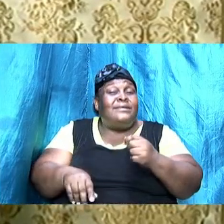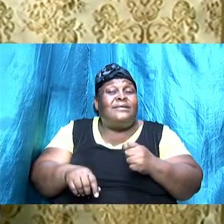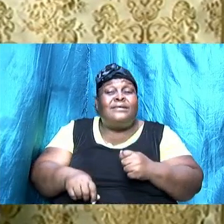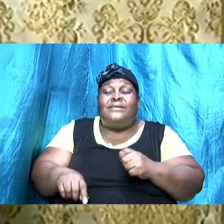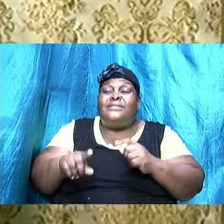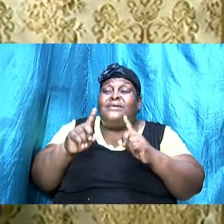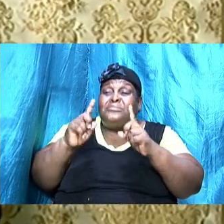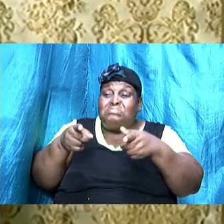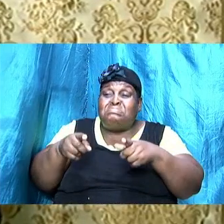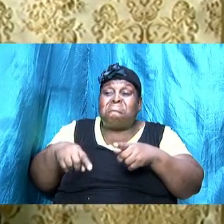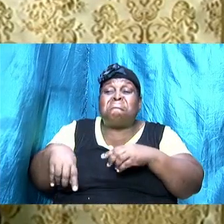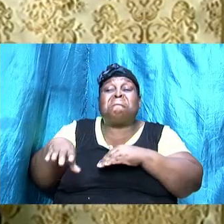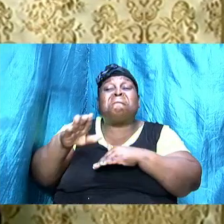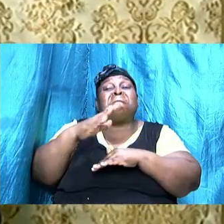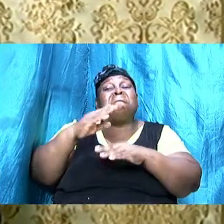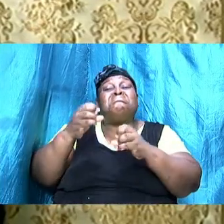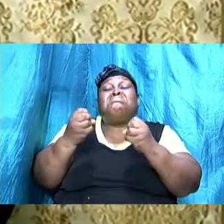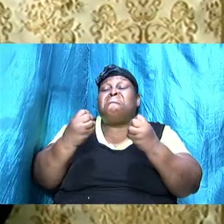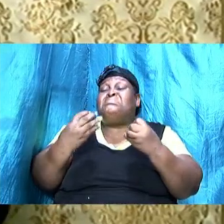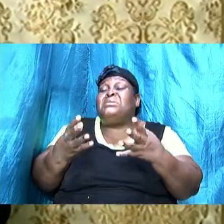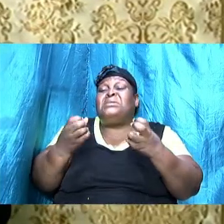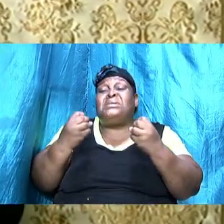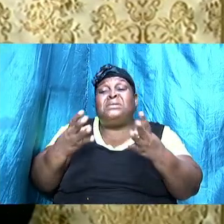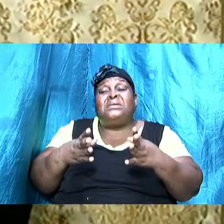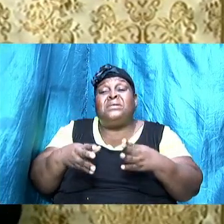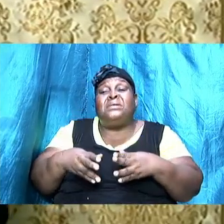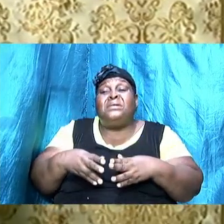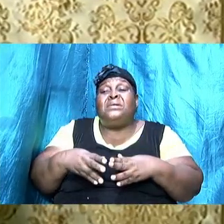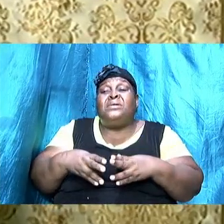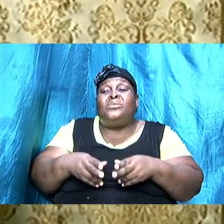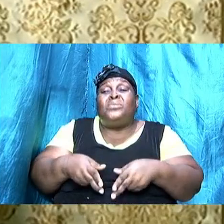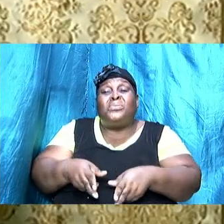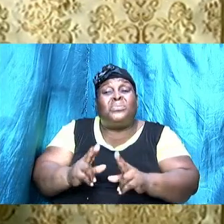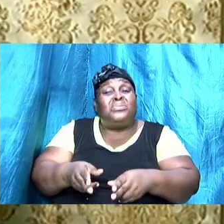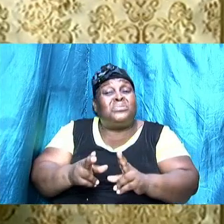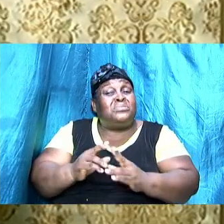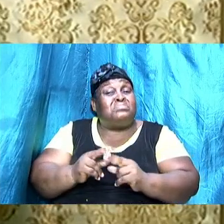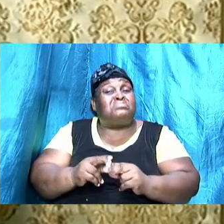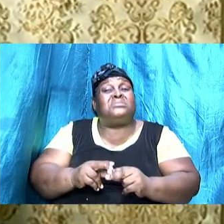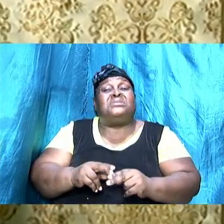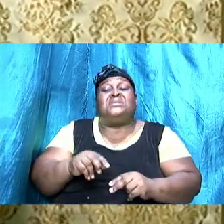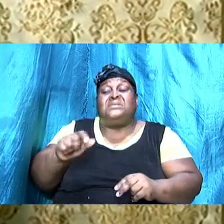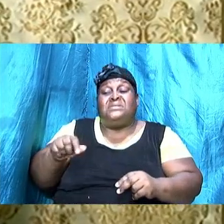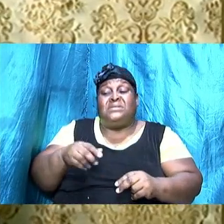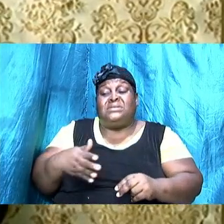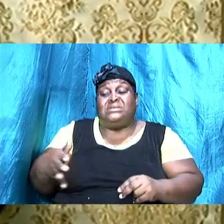go into this thing, rush into this thing in many instances,